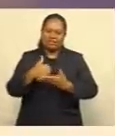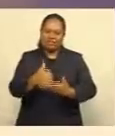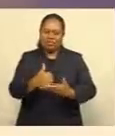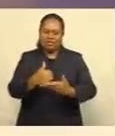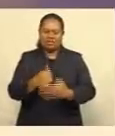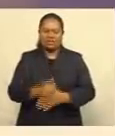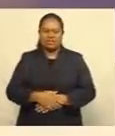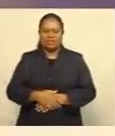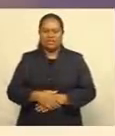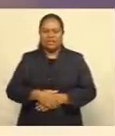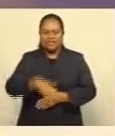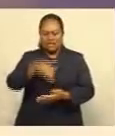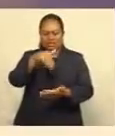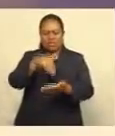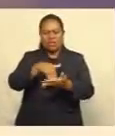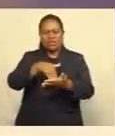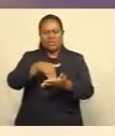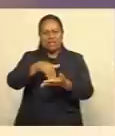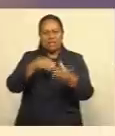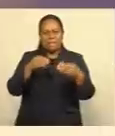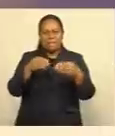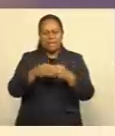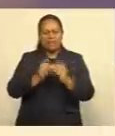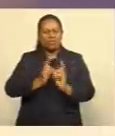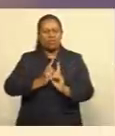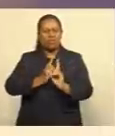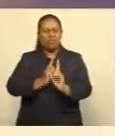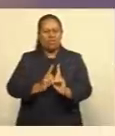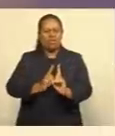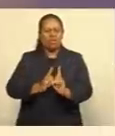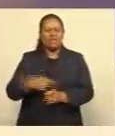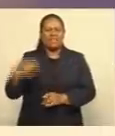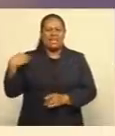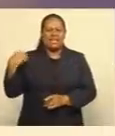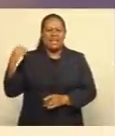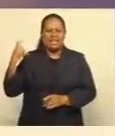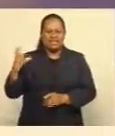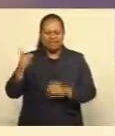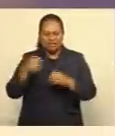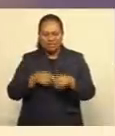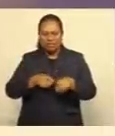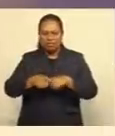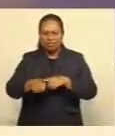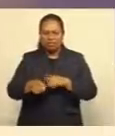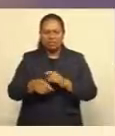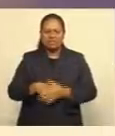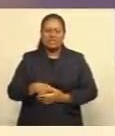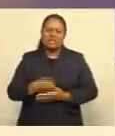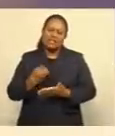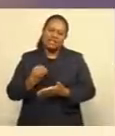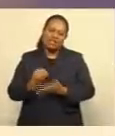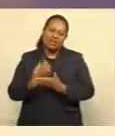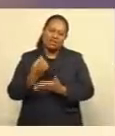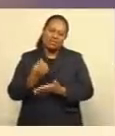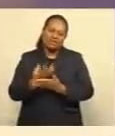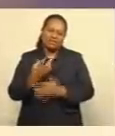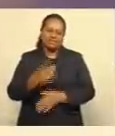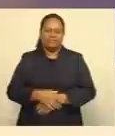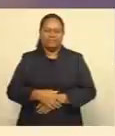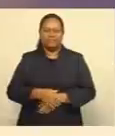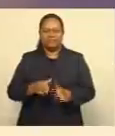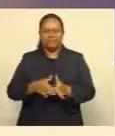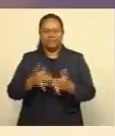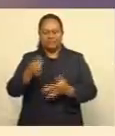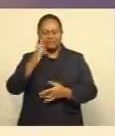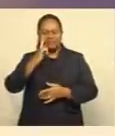speculation, their central banks are more likely to follow Canada's strategy for an improving economic outlook. The New Zealand dollar is